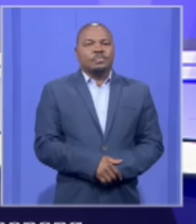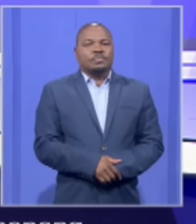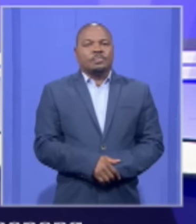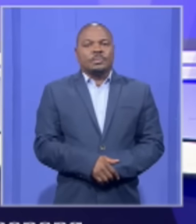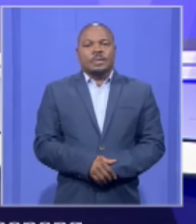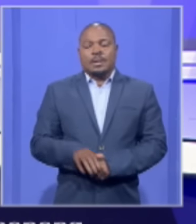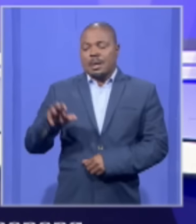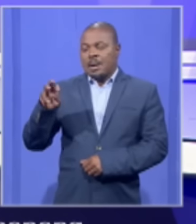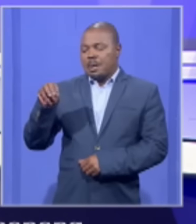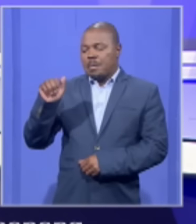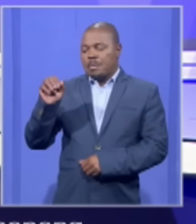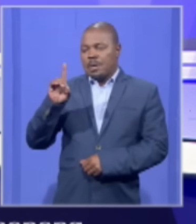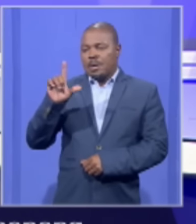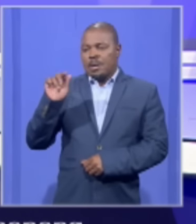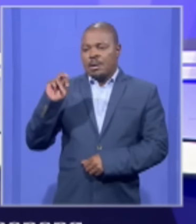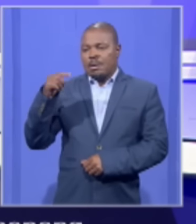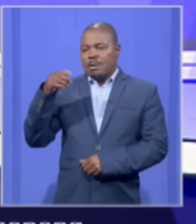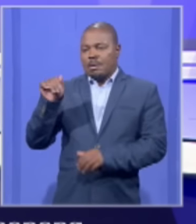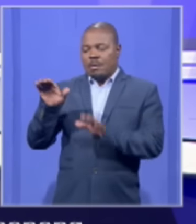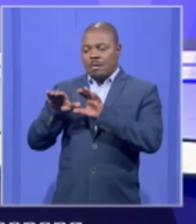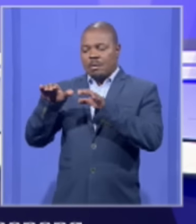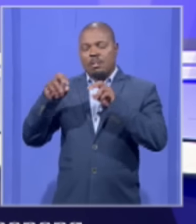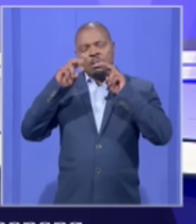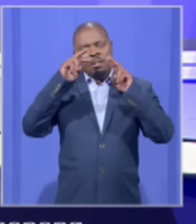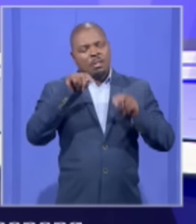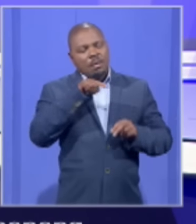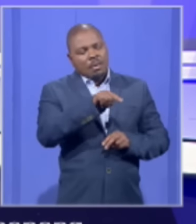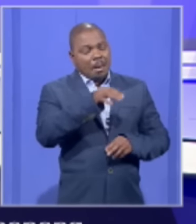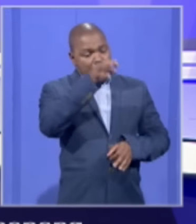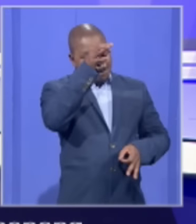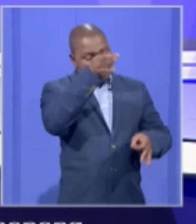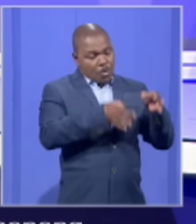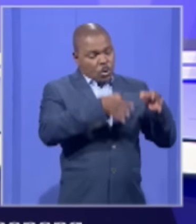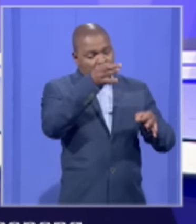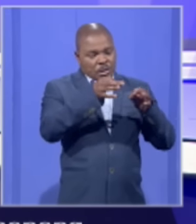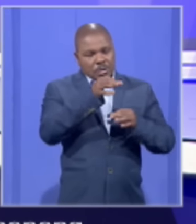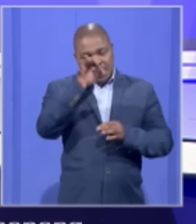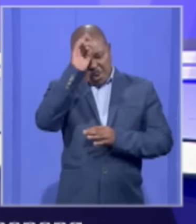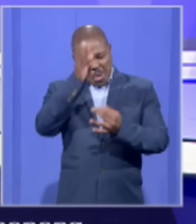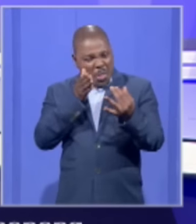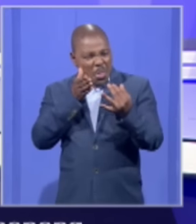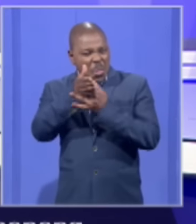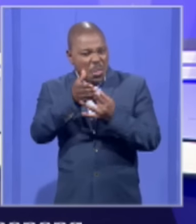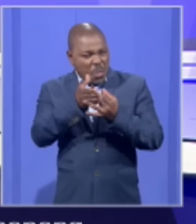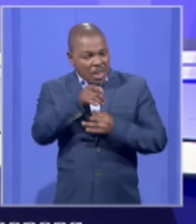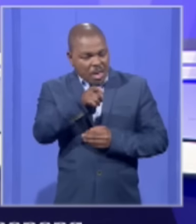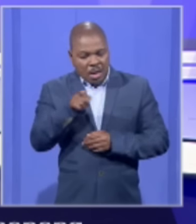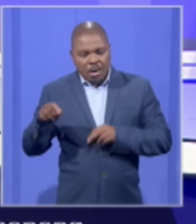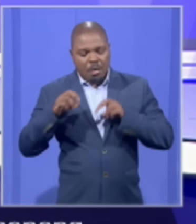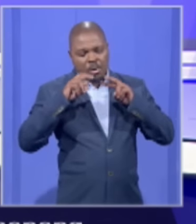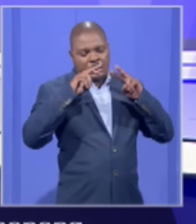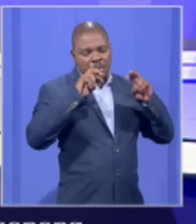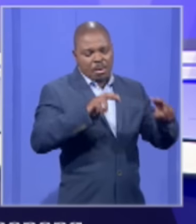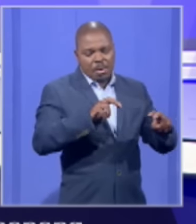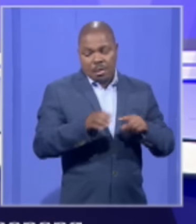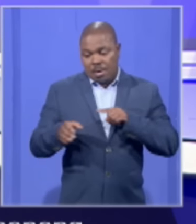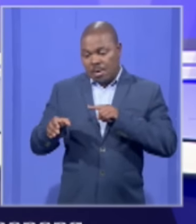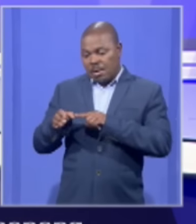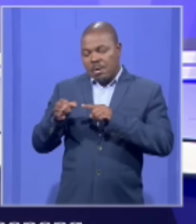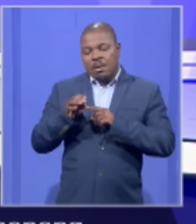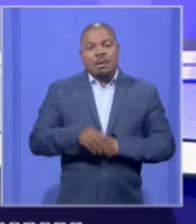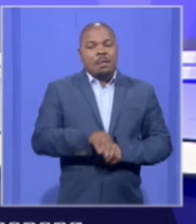Komishini ya Madlanga e batlisisang magatwe a bosenyi itshonyonko ya sepolotiki le bonwenwe mo tsamaisong ya bosiamisi e reboletse